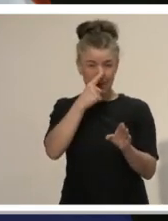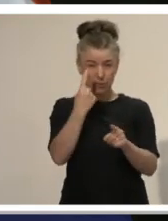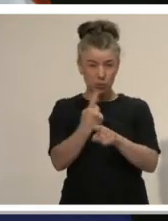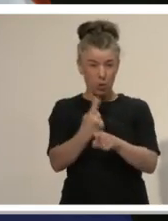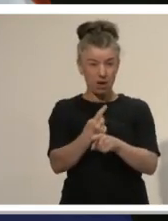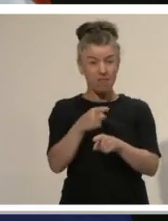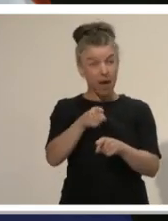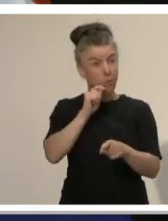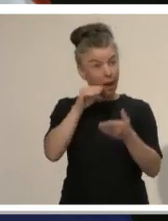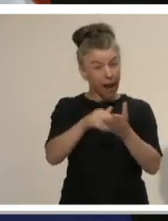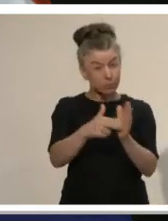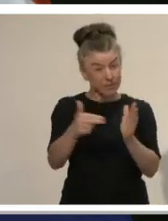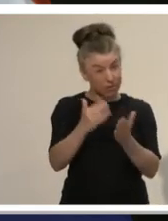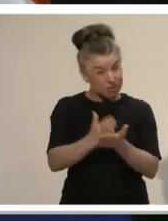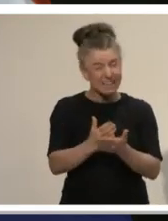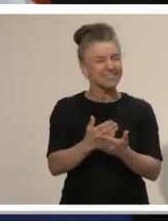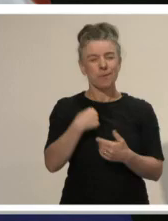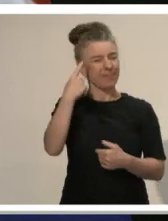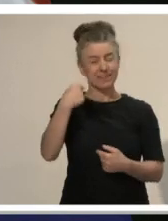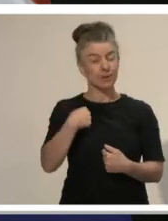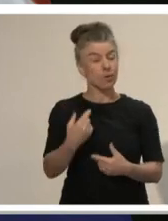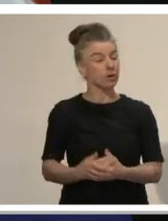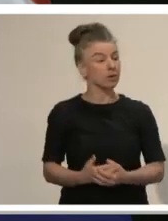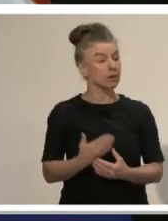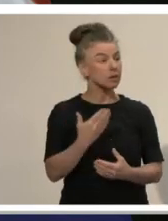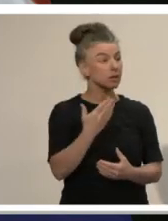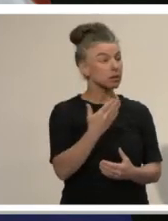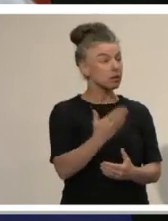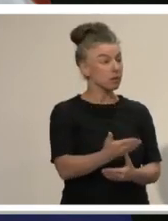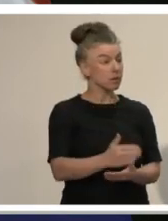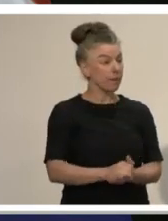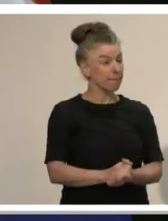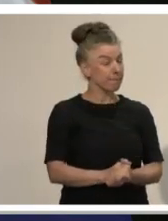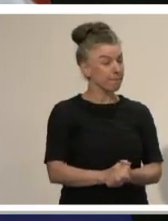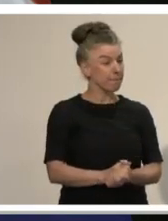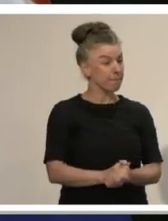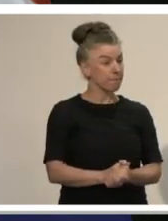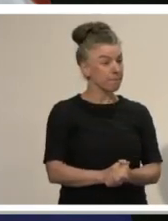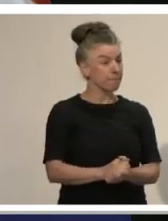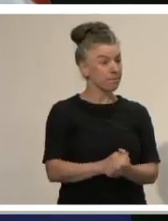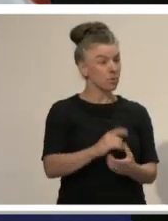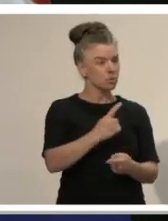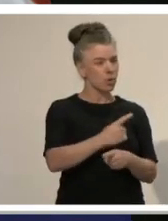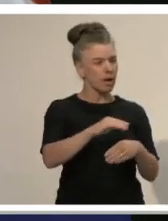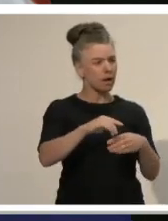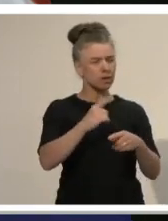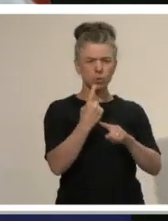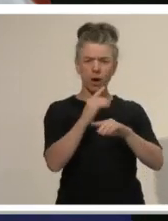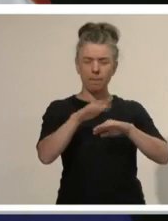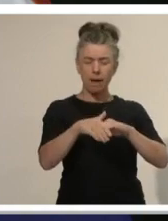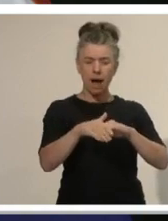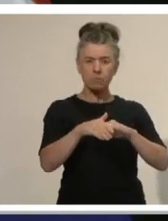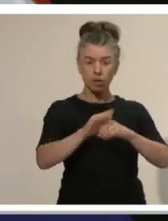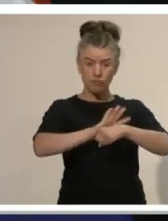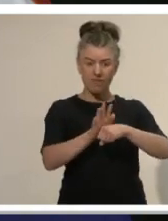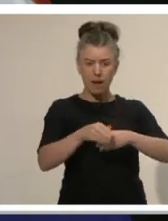what people claim it does. Do you have any update on recent community transmission cases? How long has it been since we had a new one?